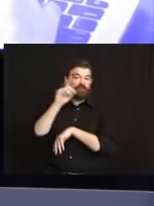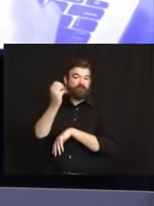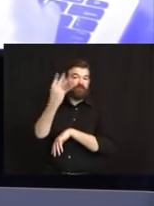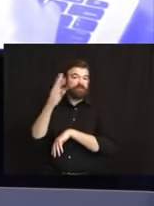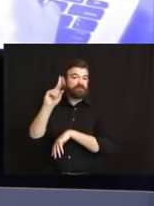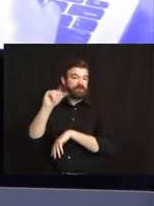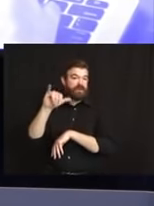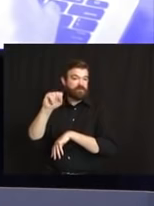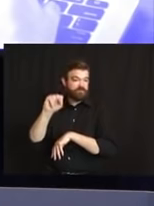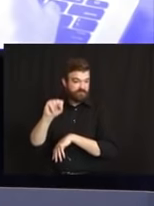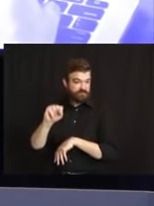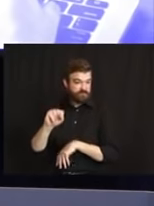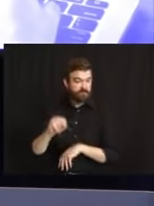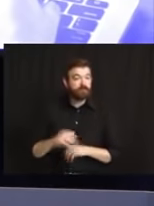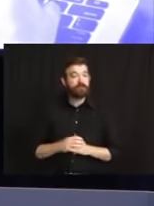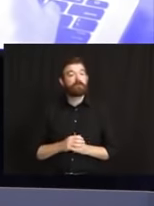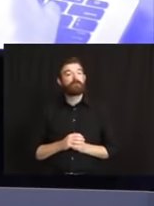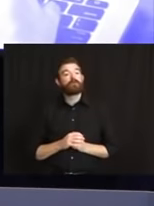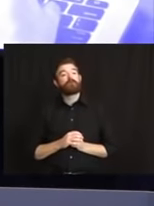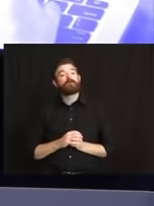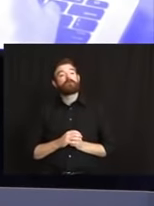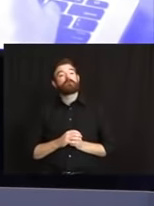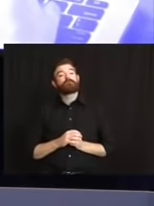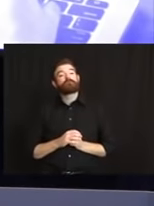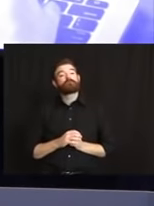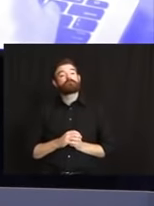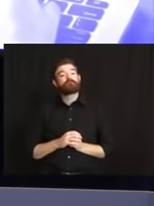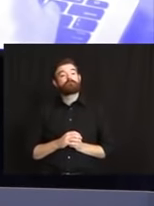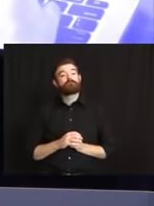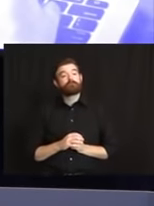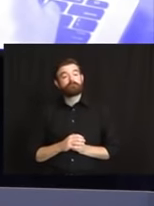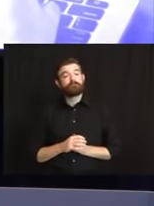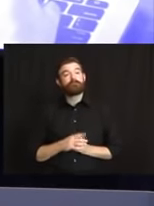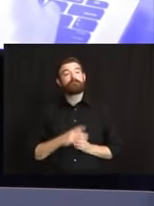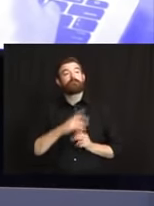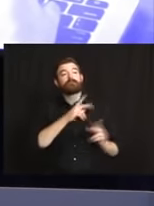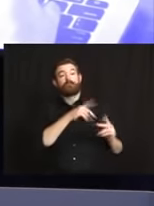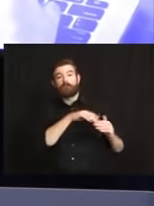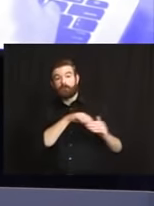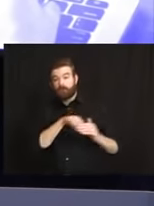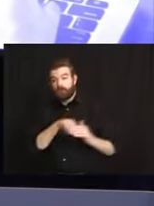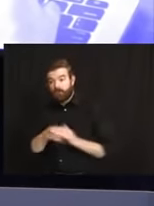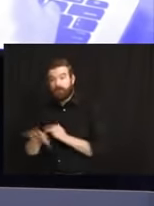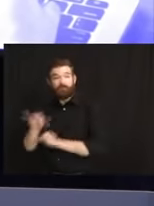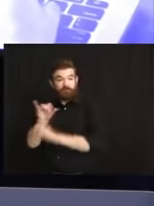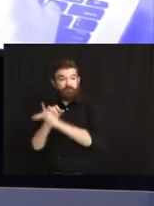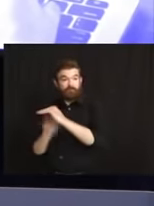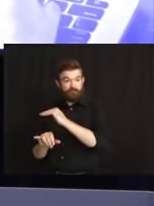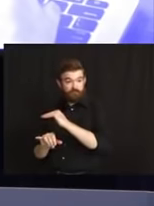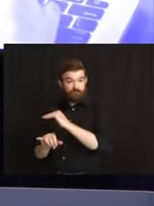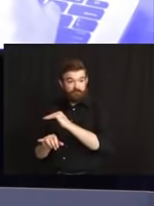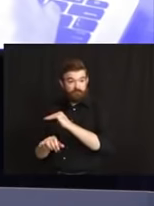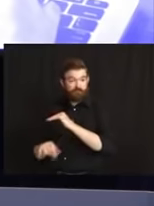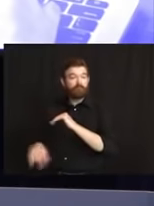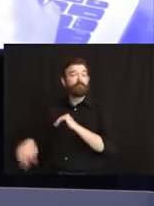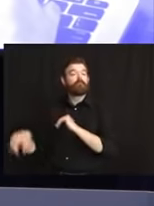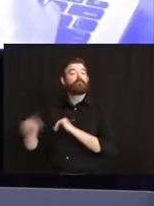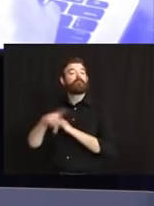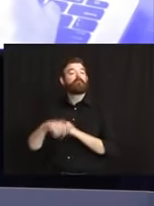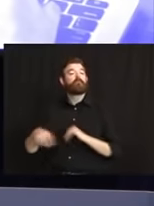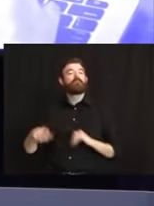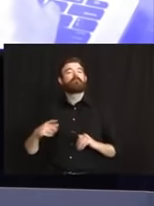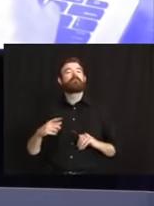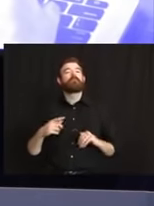is to make sure that the people that go into isolation and quarantine are aware of all of the social service